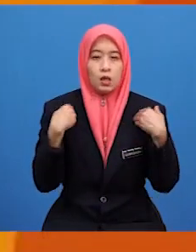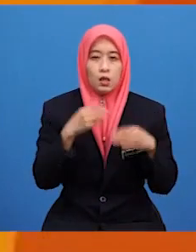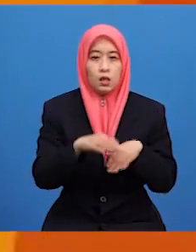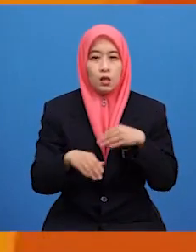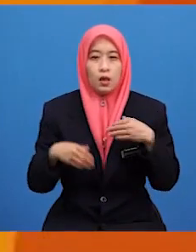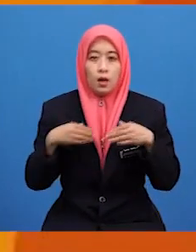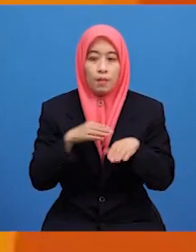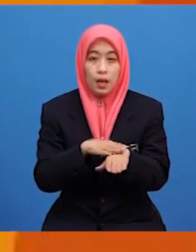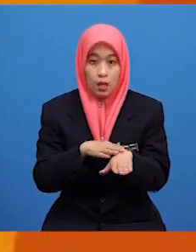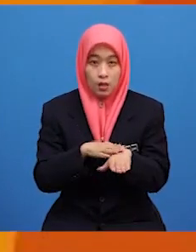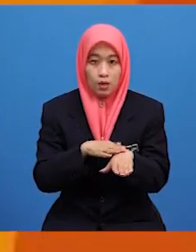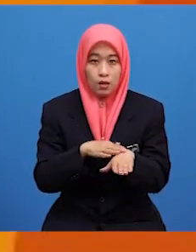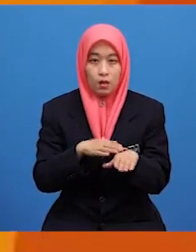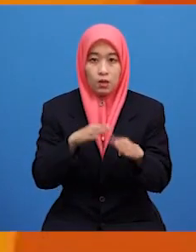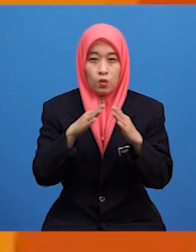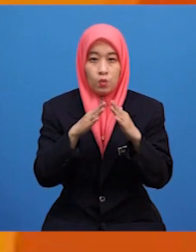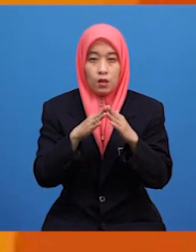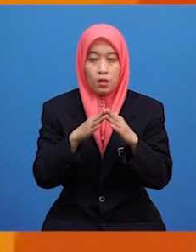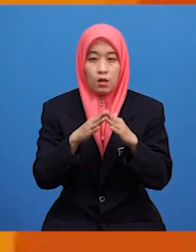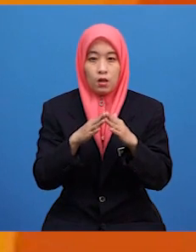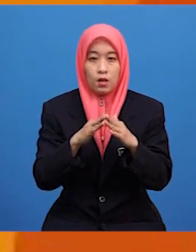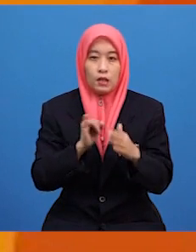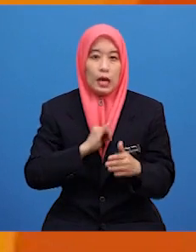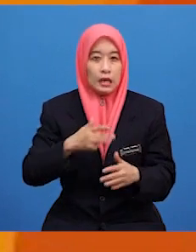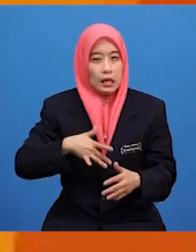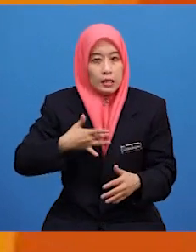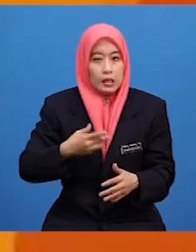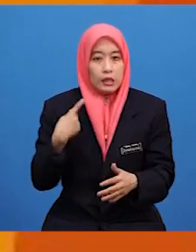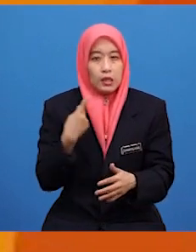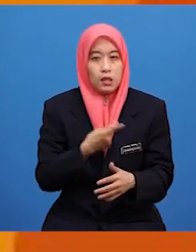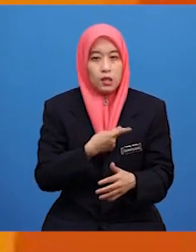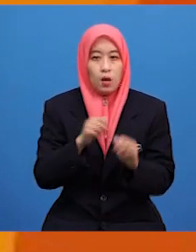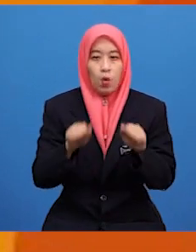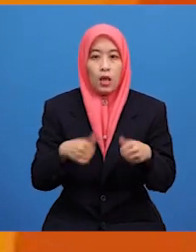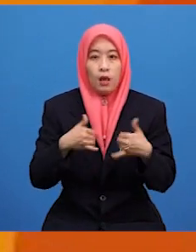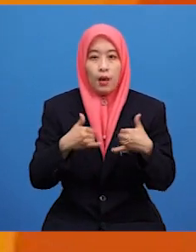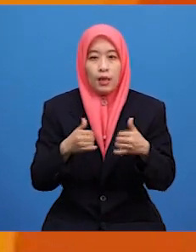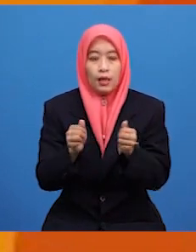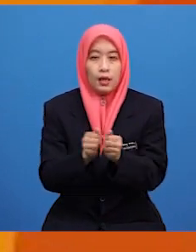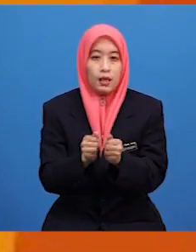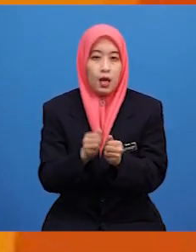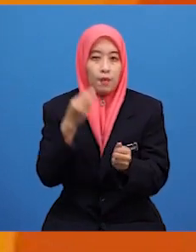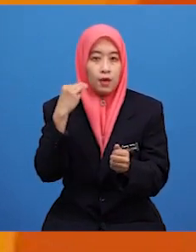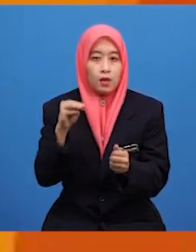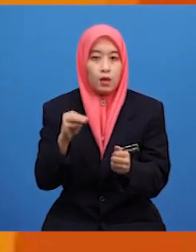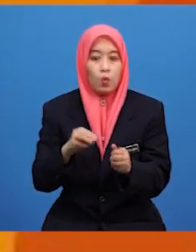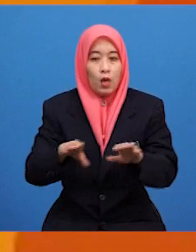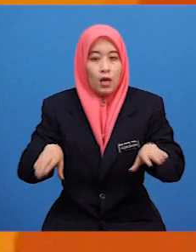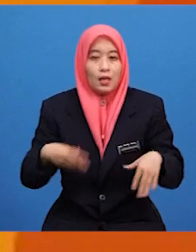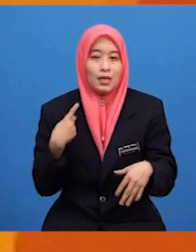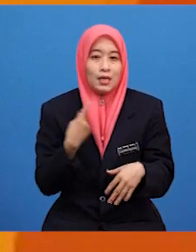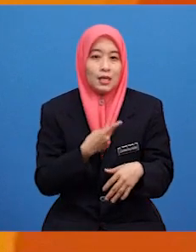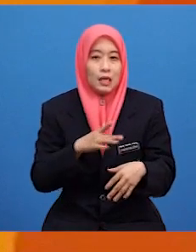I think it is because we can play with them. It makes us happy. It